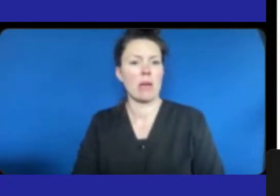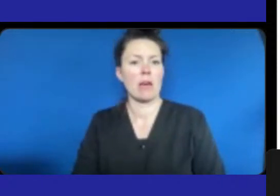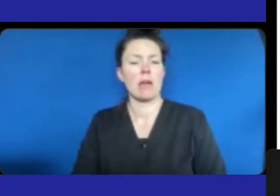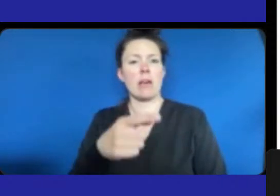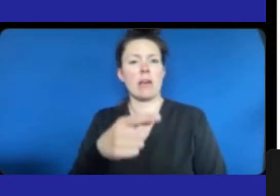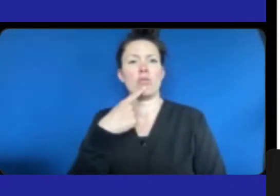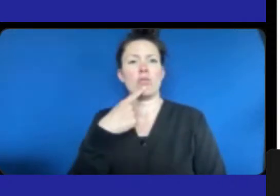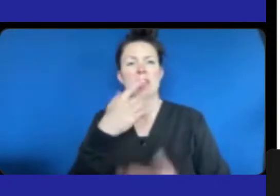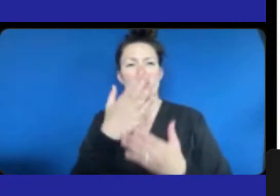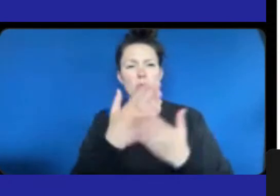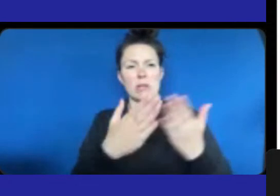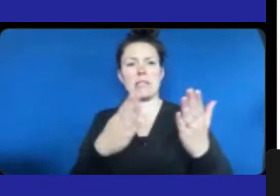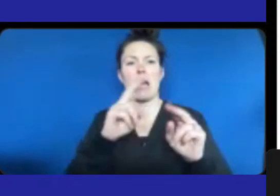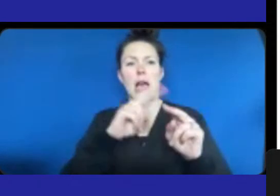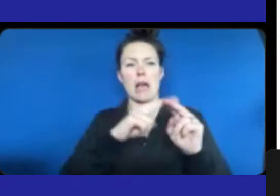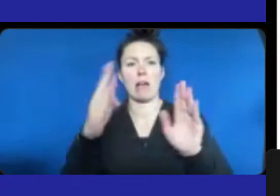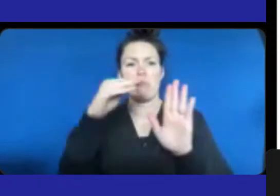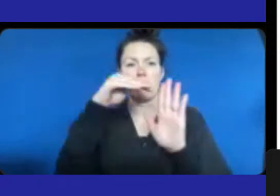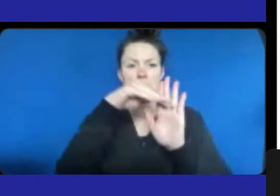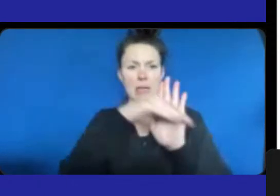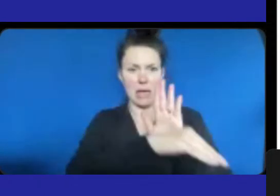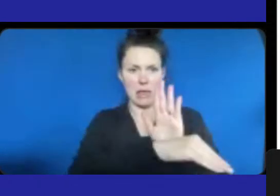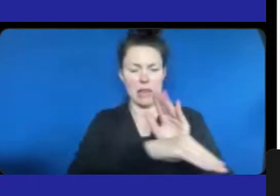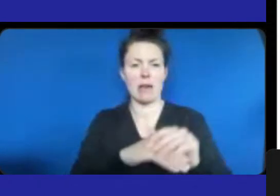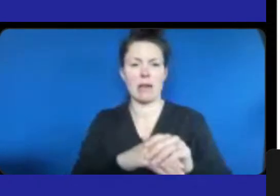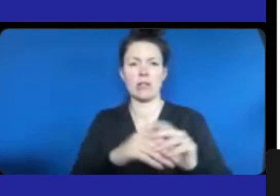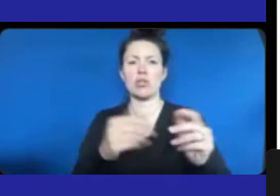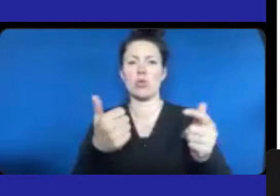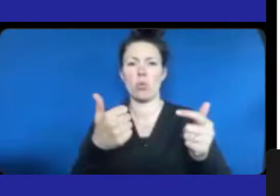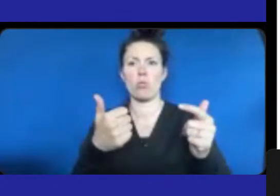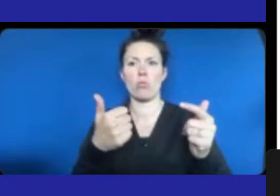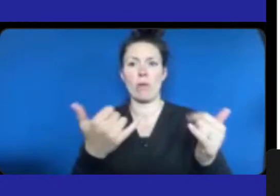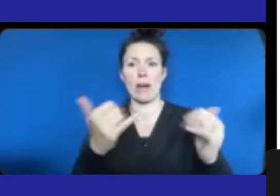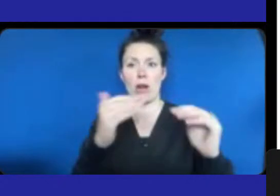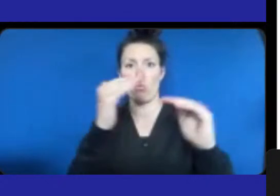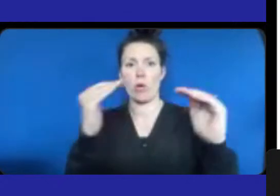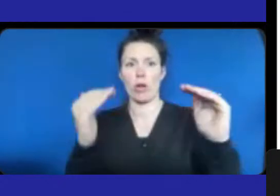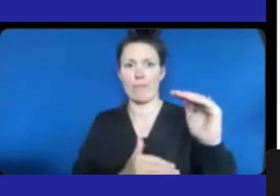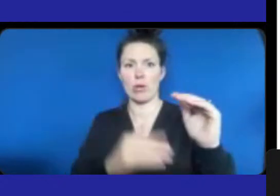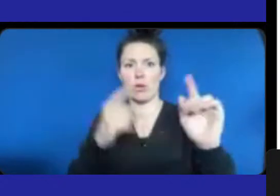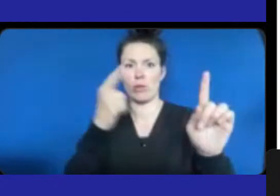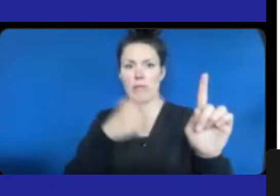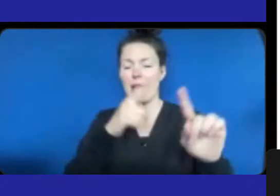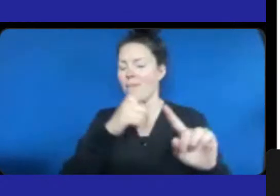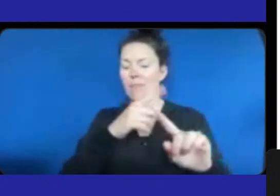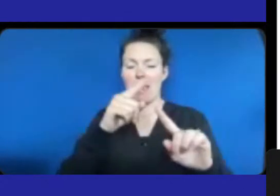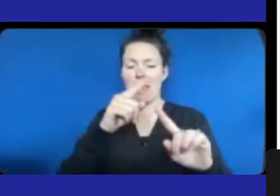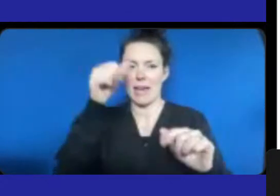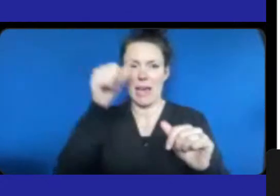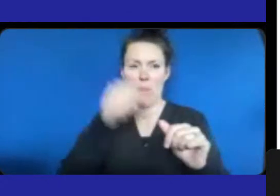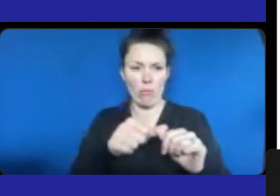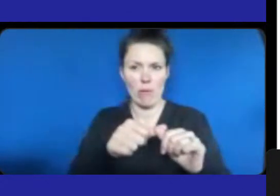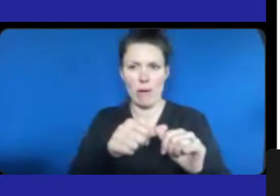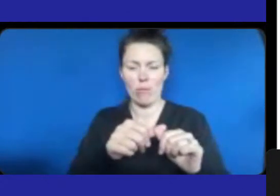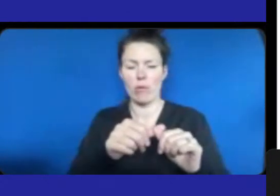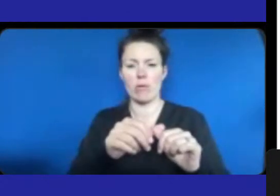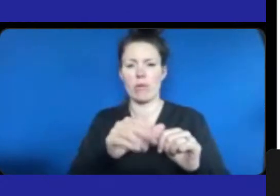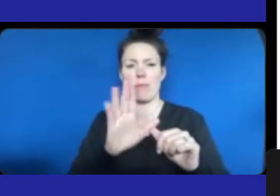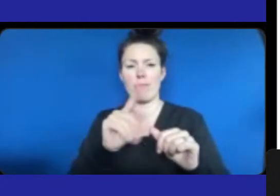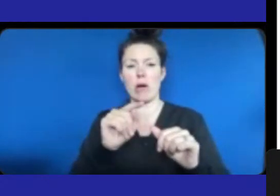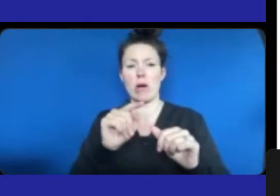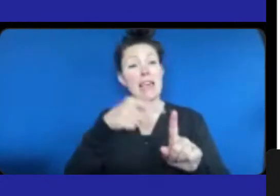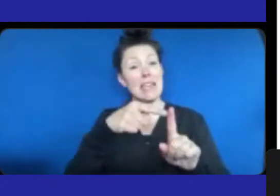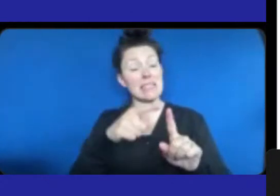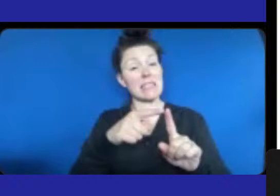The declines, just, we are below target. Is that, I don't remember, I'm sorry, from, prior quarters. Is